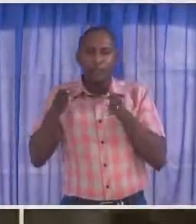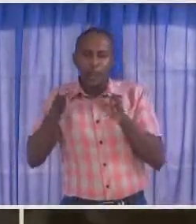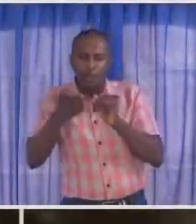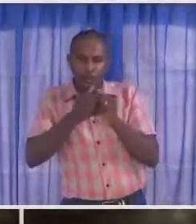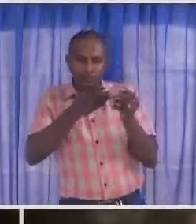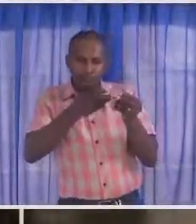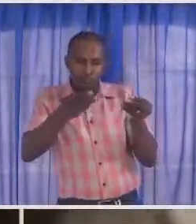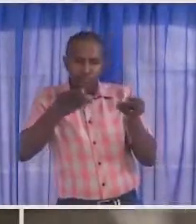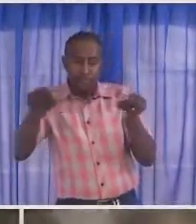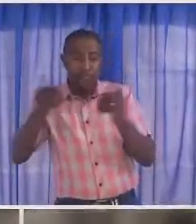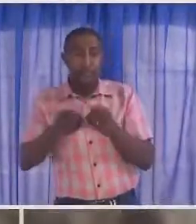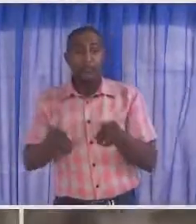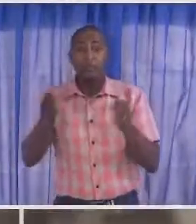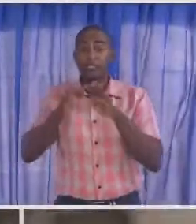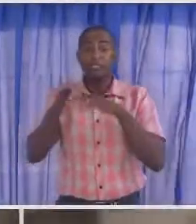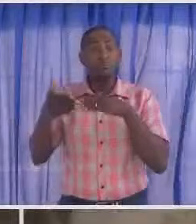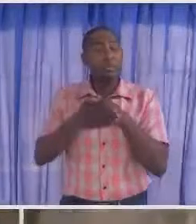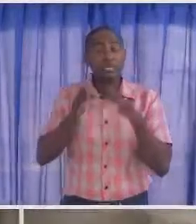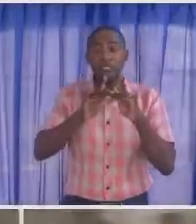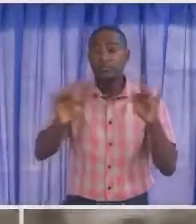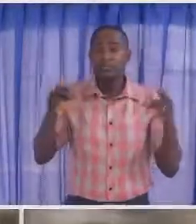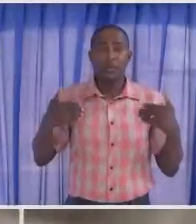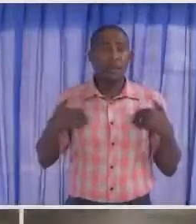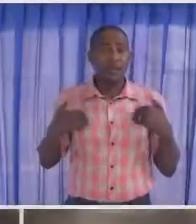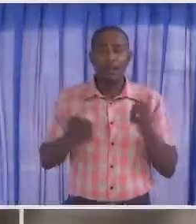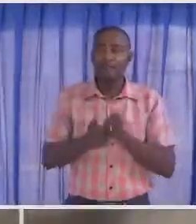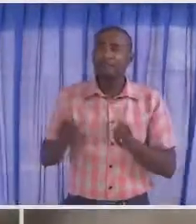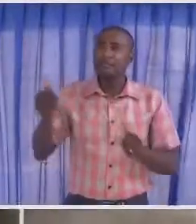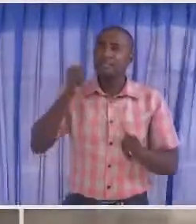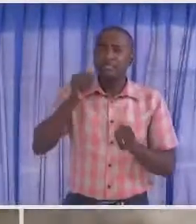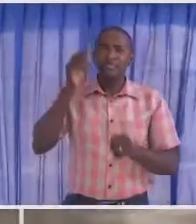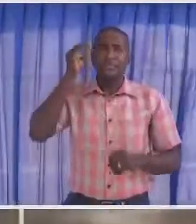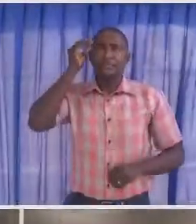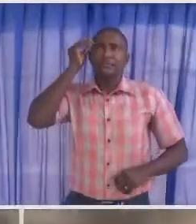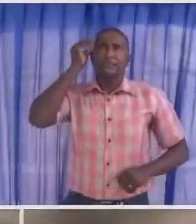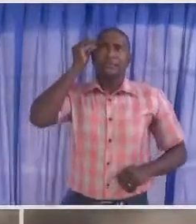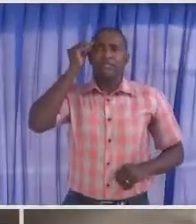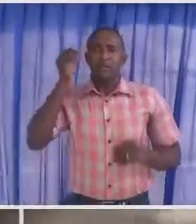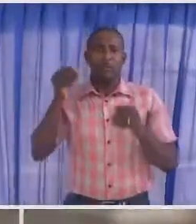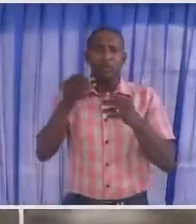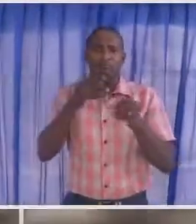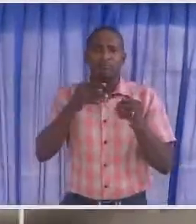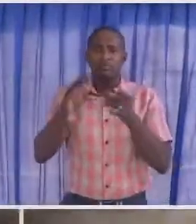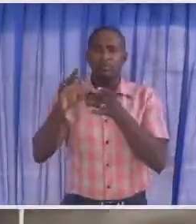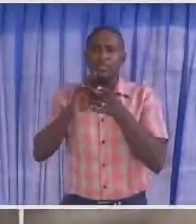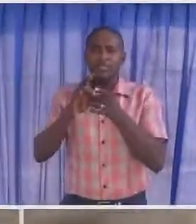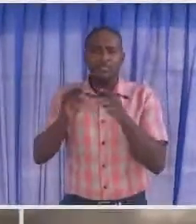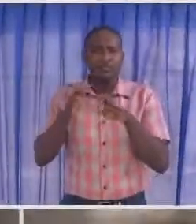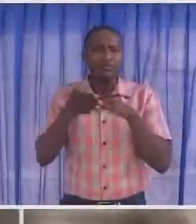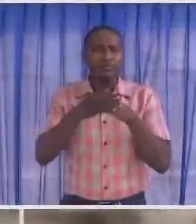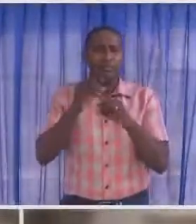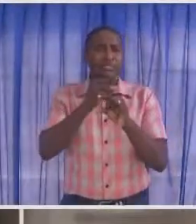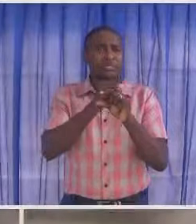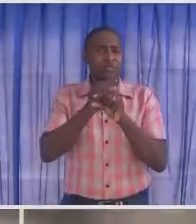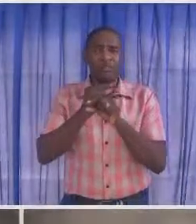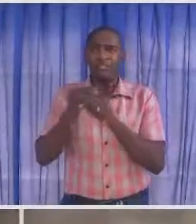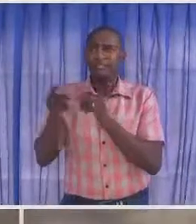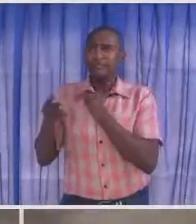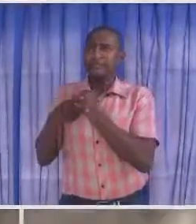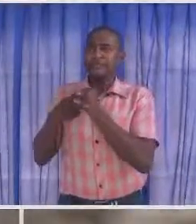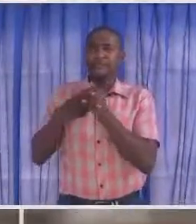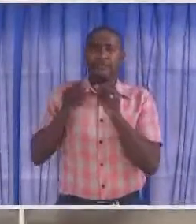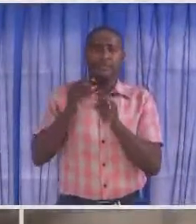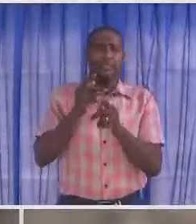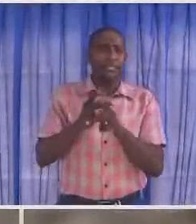facing. In the Jamaican space, we have significant concerns when looking at food security and food safety, and we need to